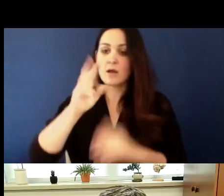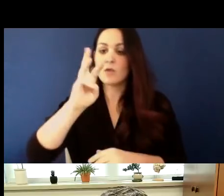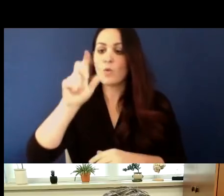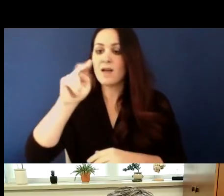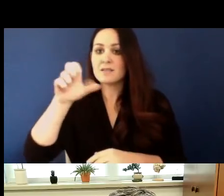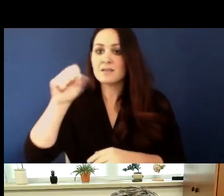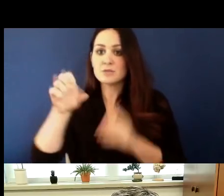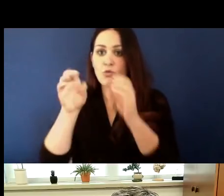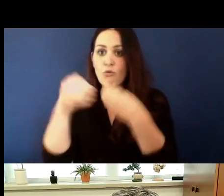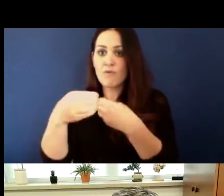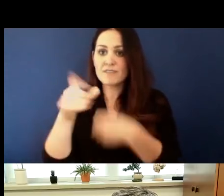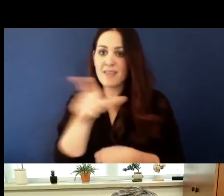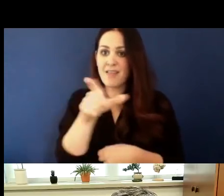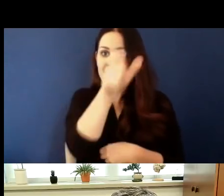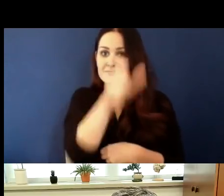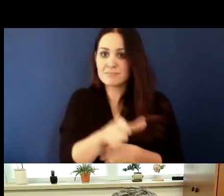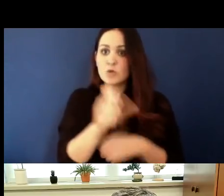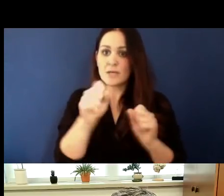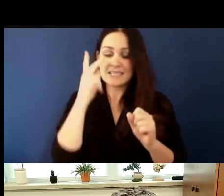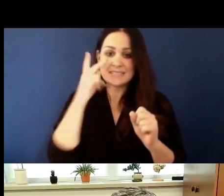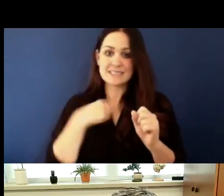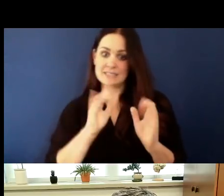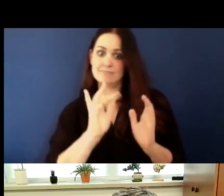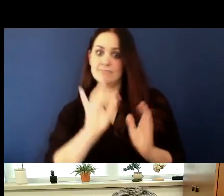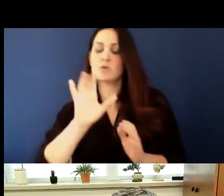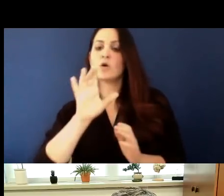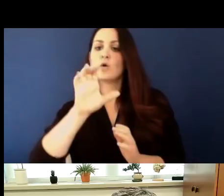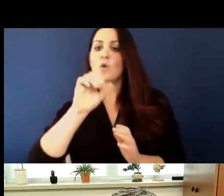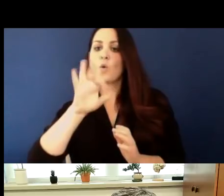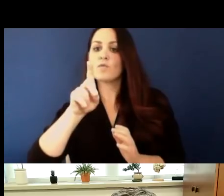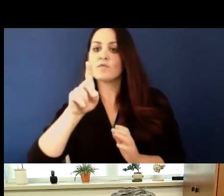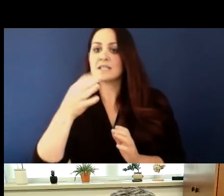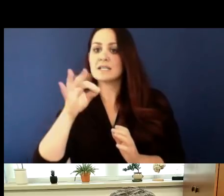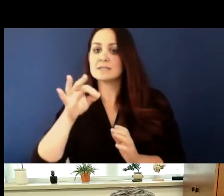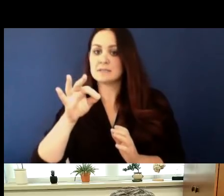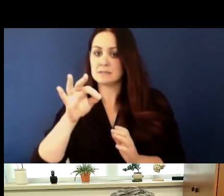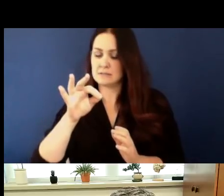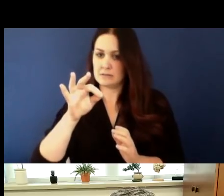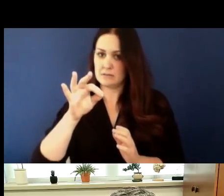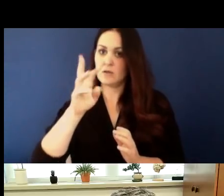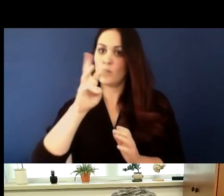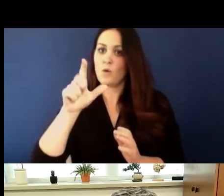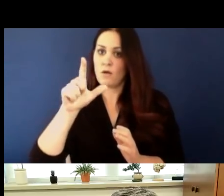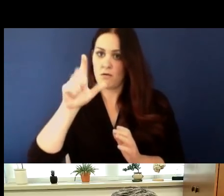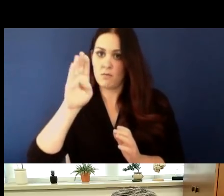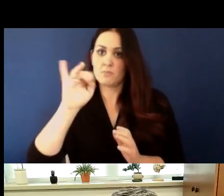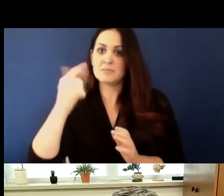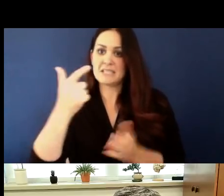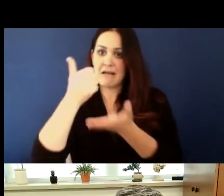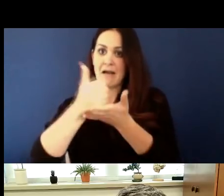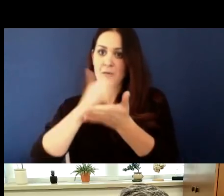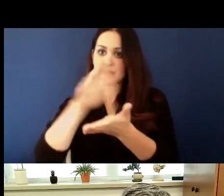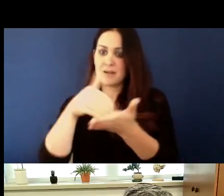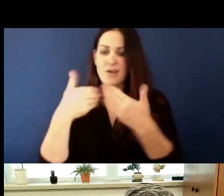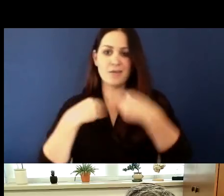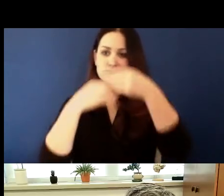you'll see a selection for COVID-19 Wellbeing Help Center. And under that, the family care needs are listed and lots of